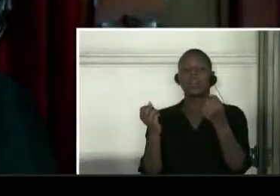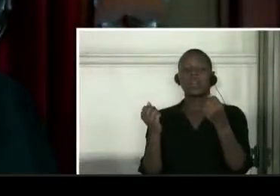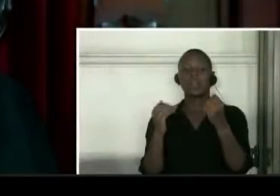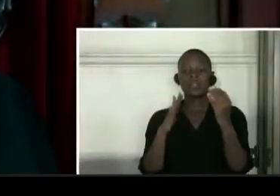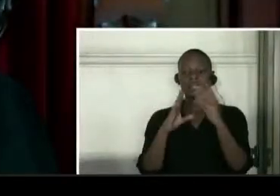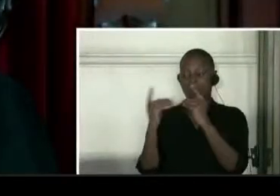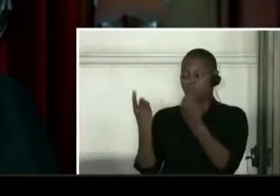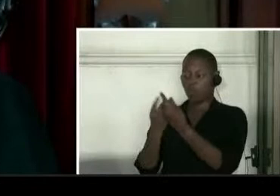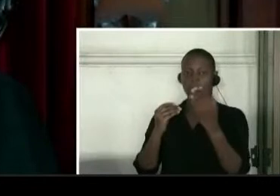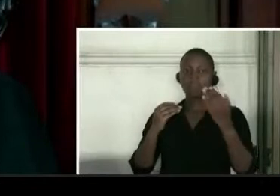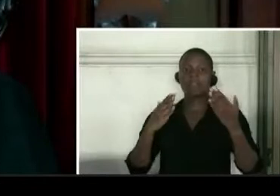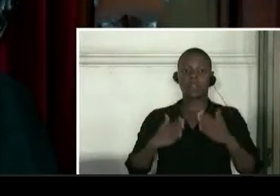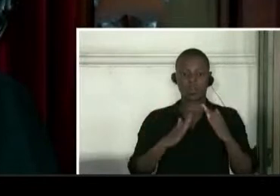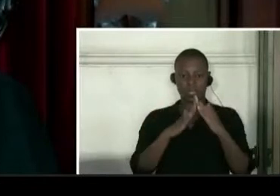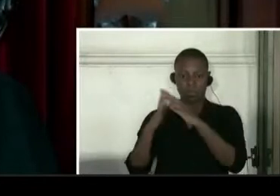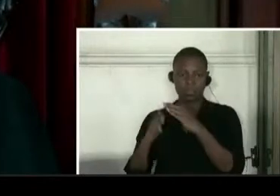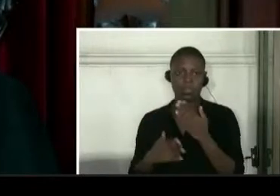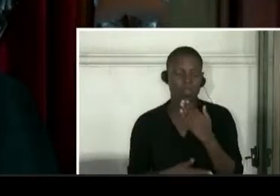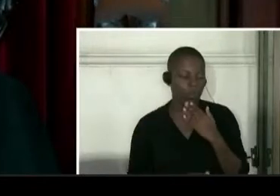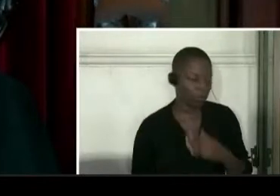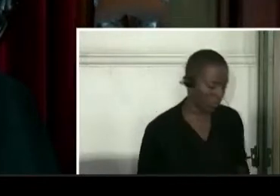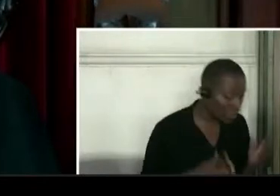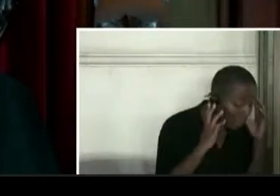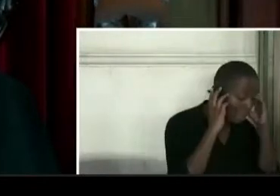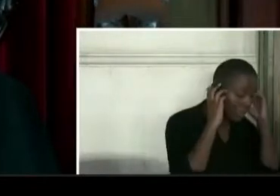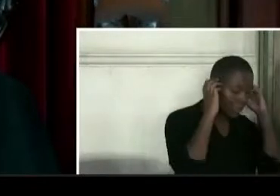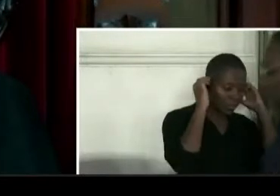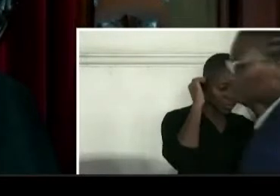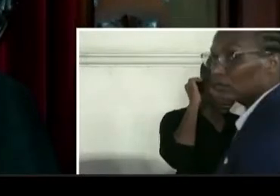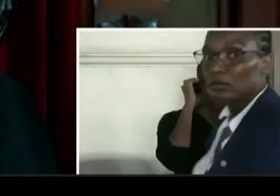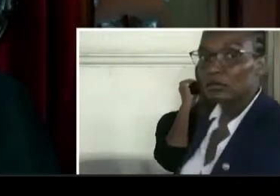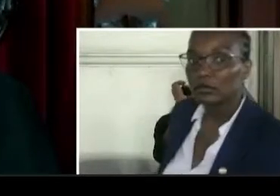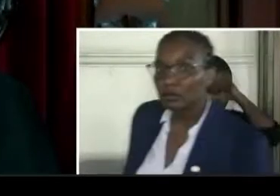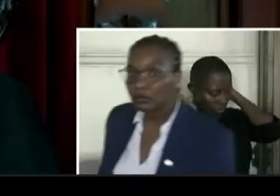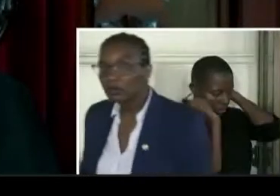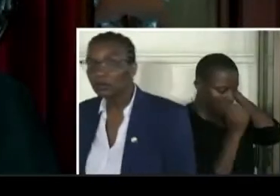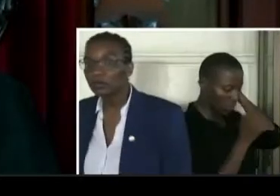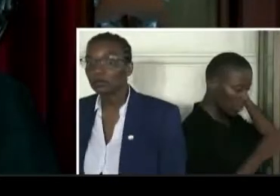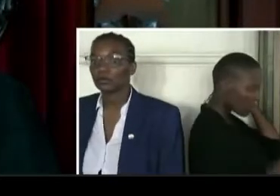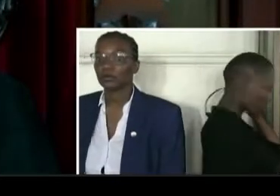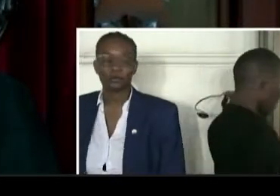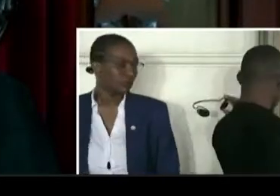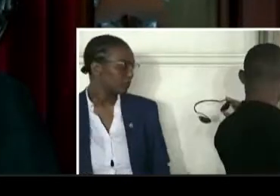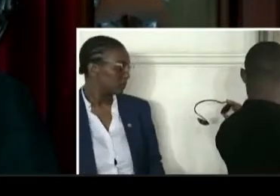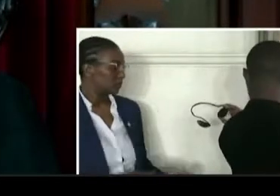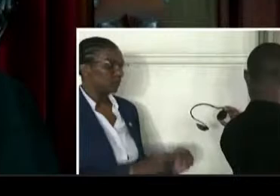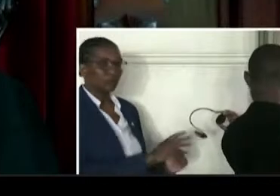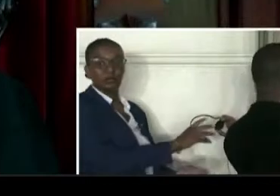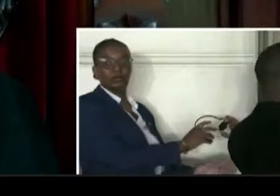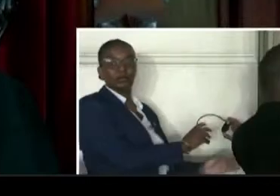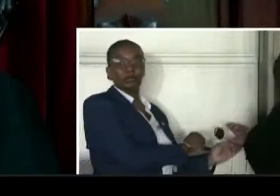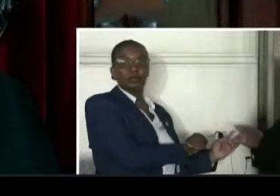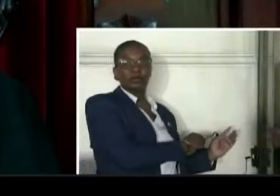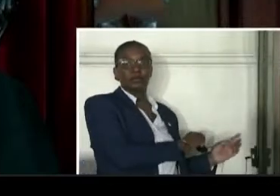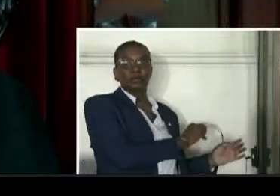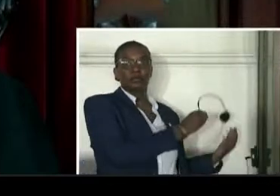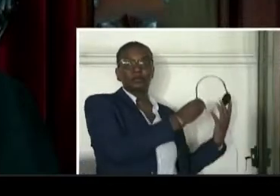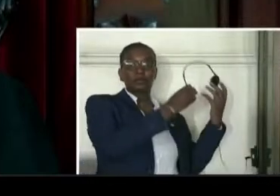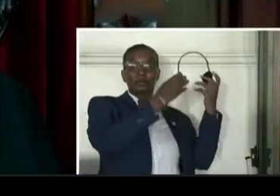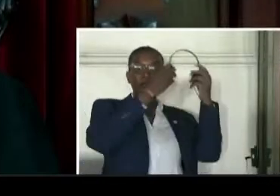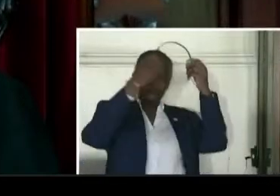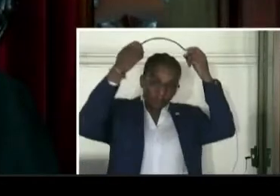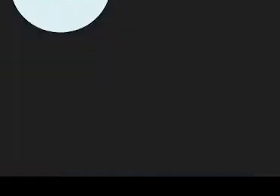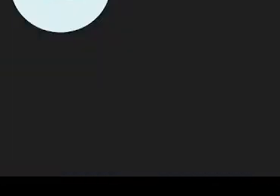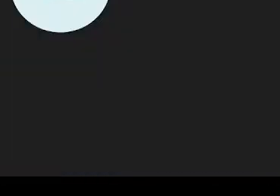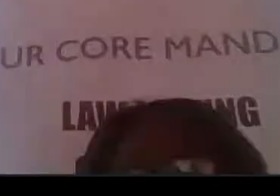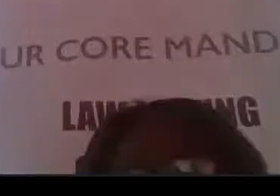Thank you, Honorable Member. We are moving on to the following member, Honorable TJ Kumede of